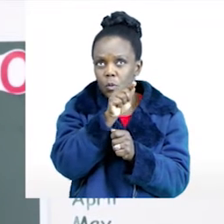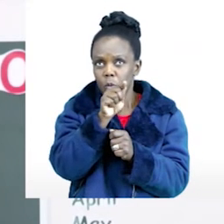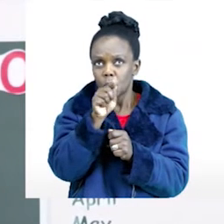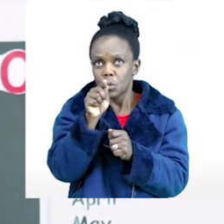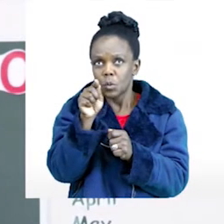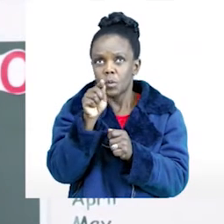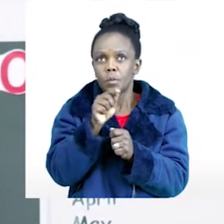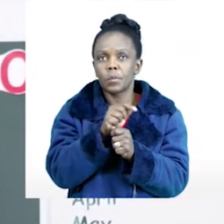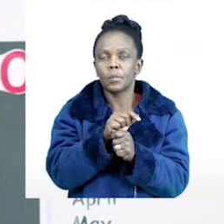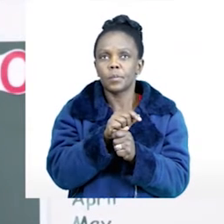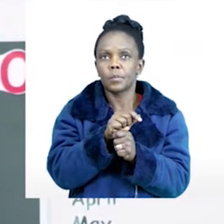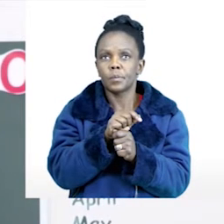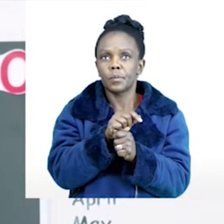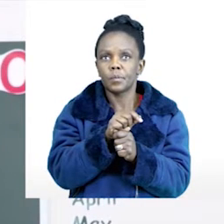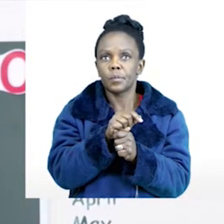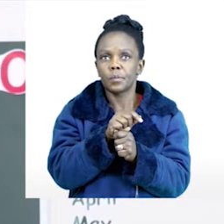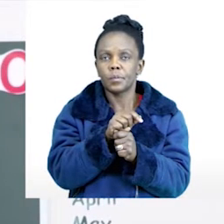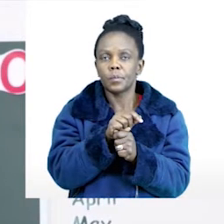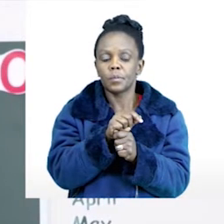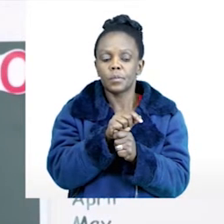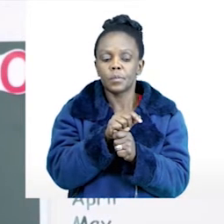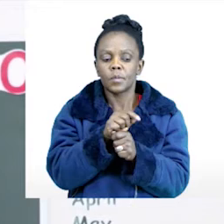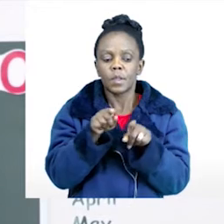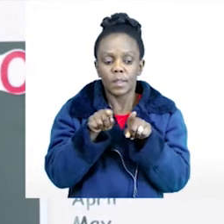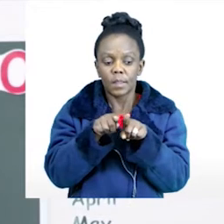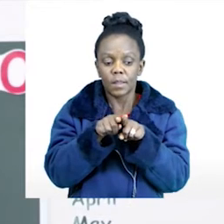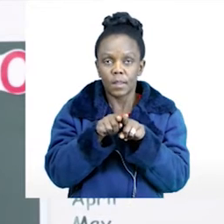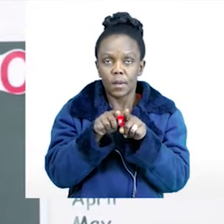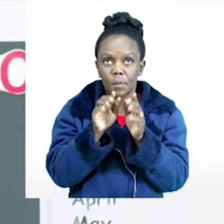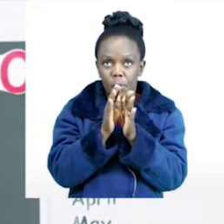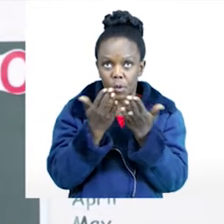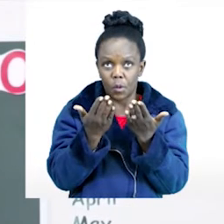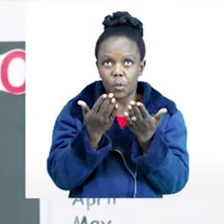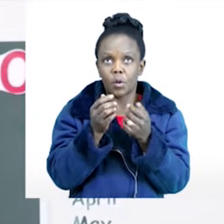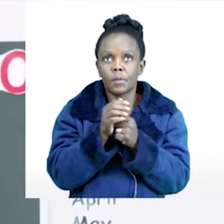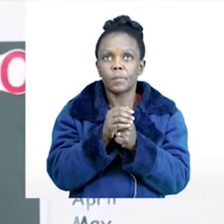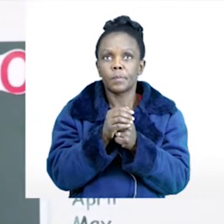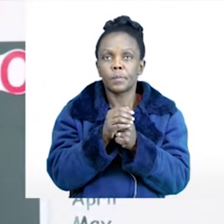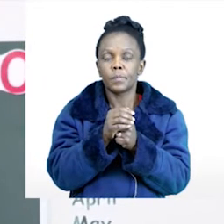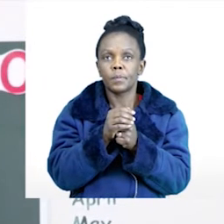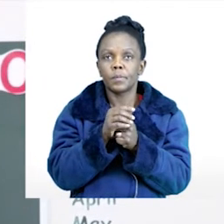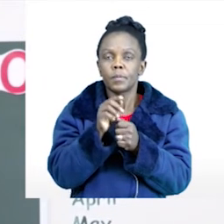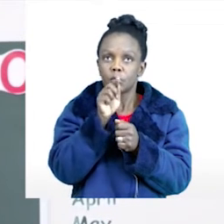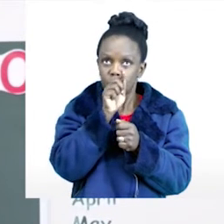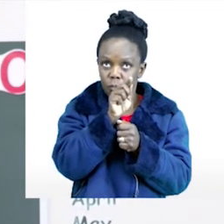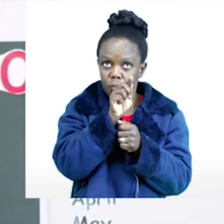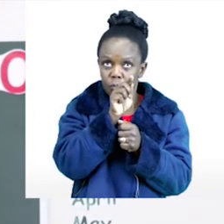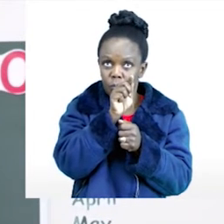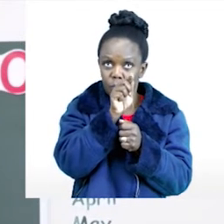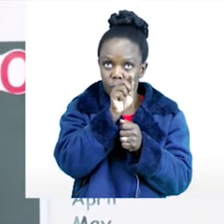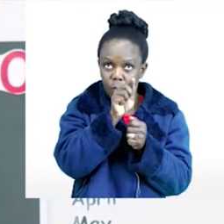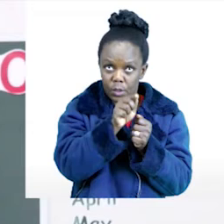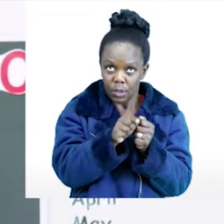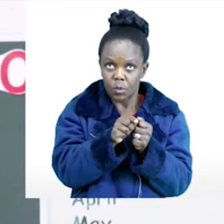here. As you can see on your booklet, it's the same one. Then the next dot we are going to connect is from